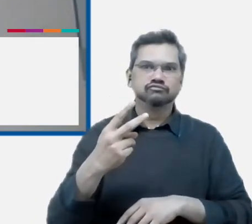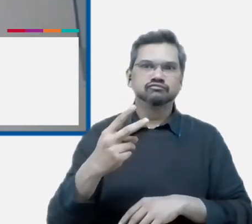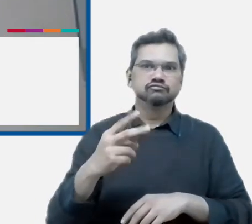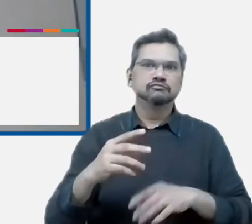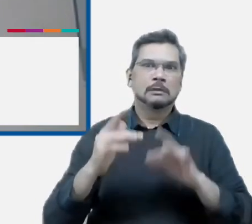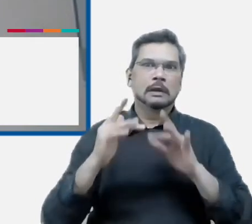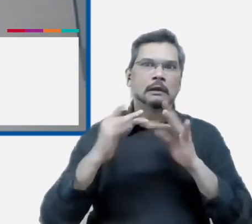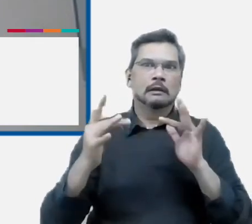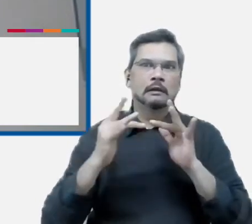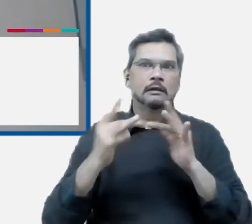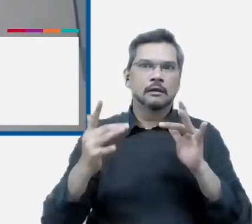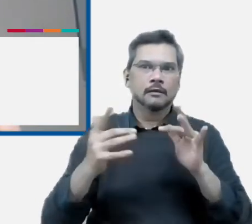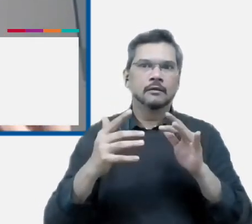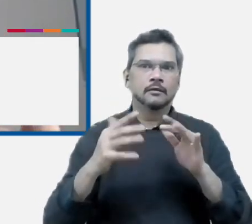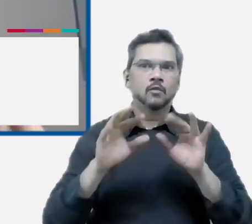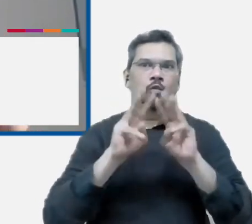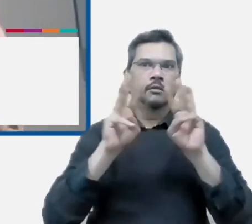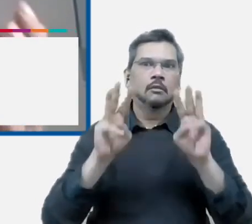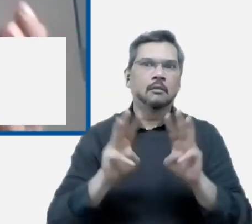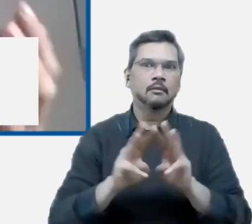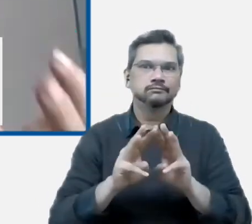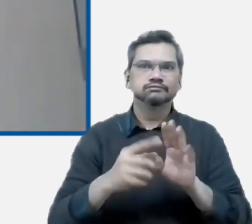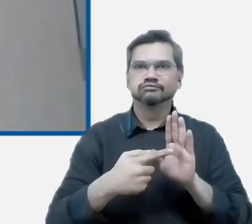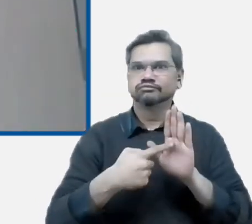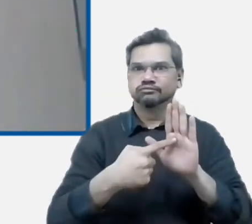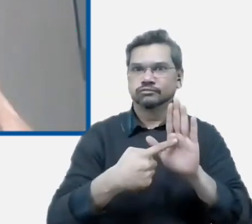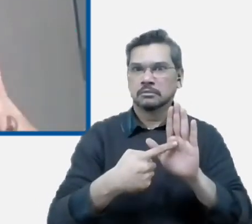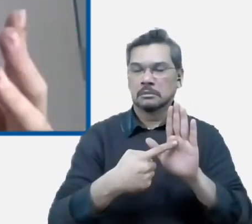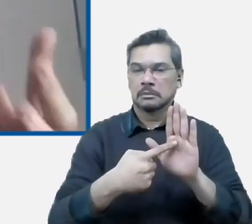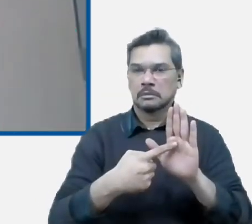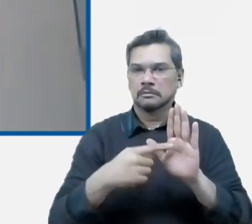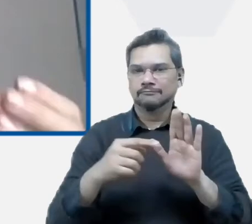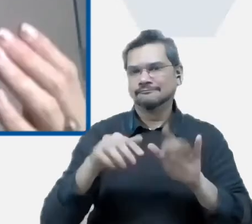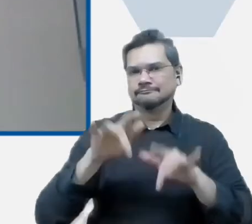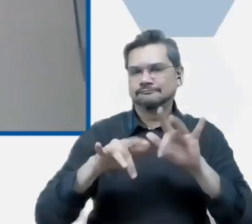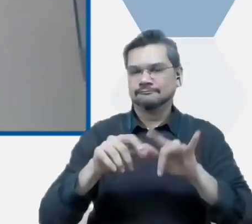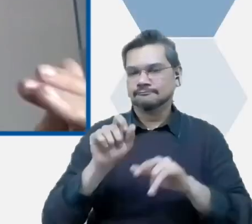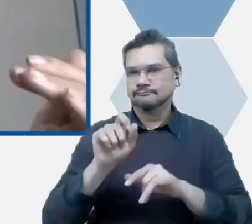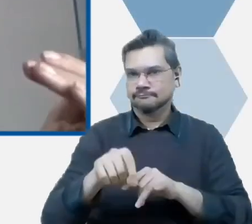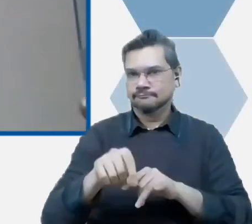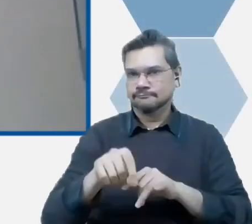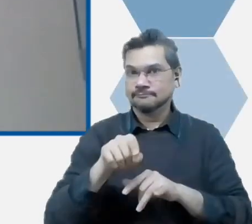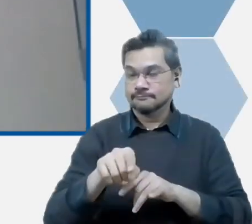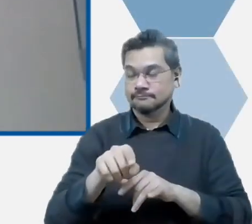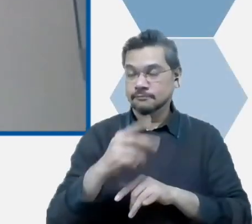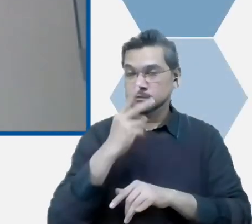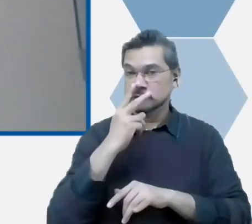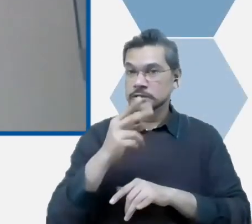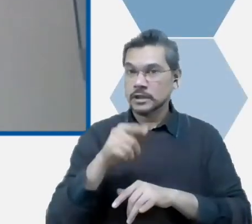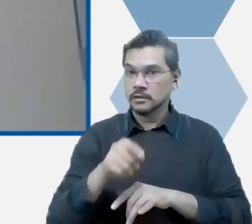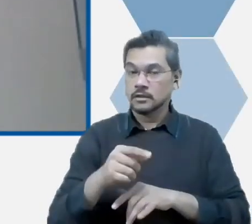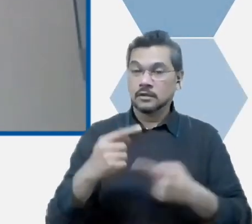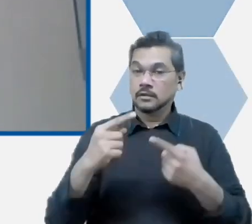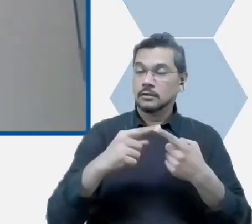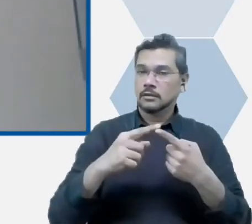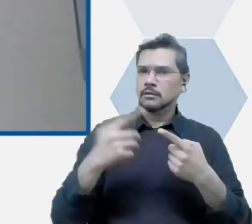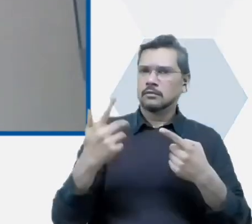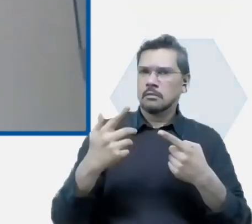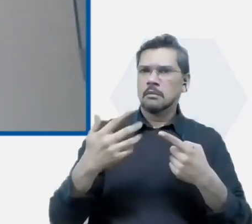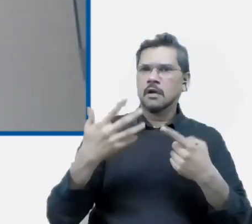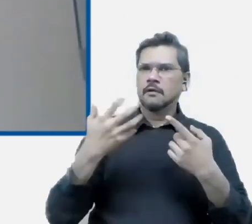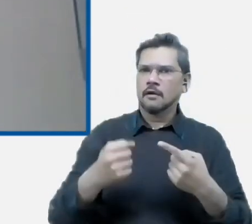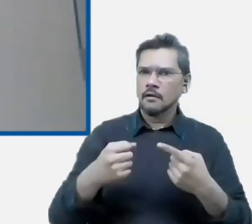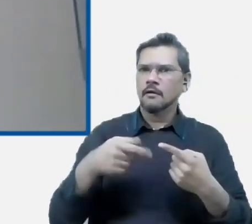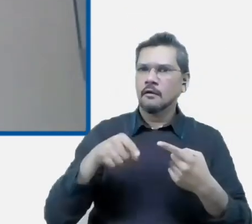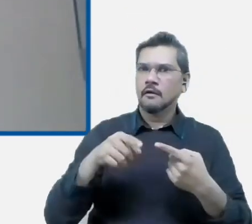two things. One is that in general, for data, we now have the Humanitarian Data Exchange. And I'll share the link for